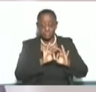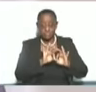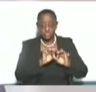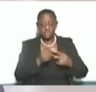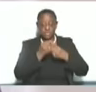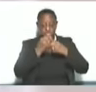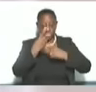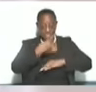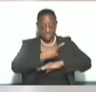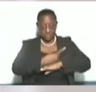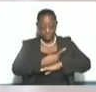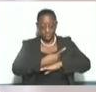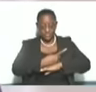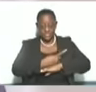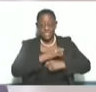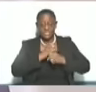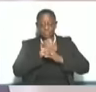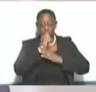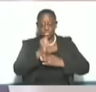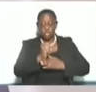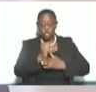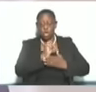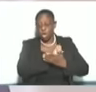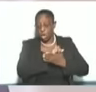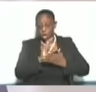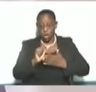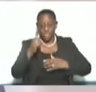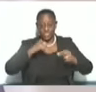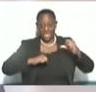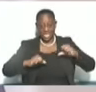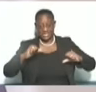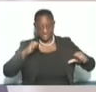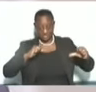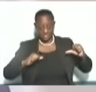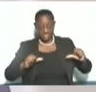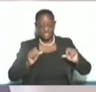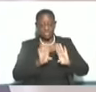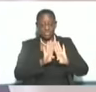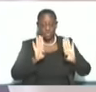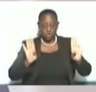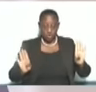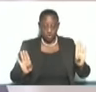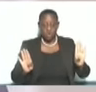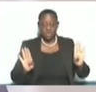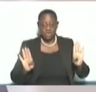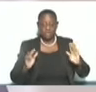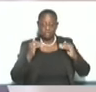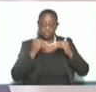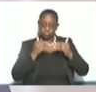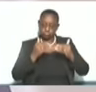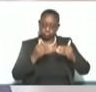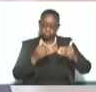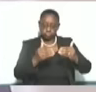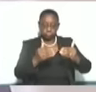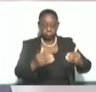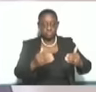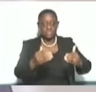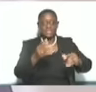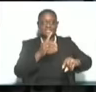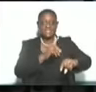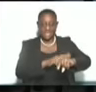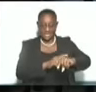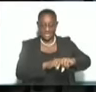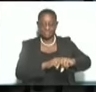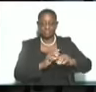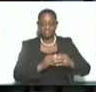as this. It makes sure that all of the activities for the opening remain in order and occurs on a timely